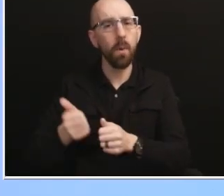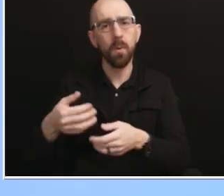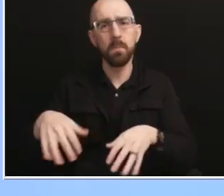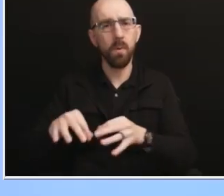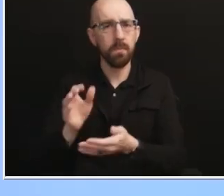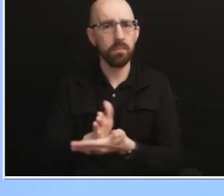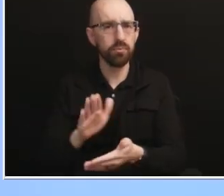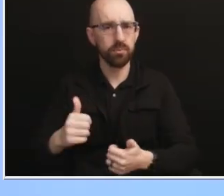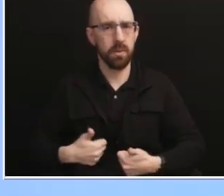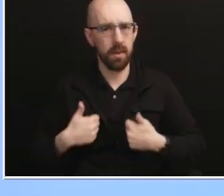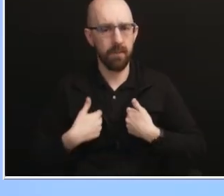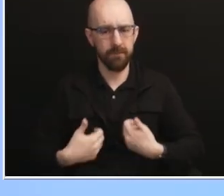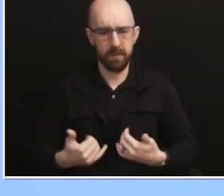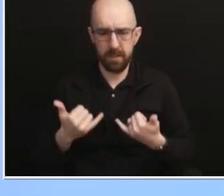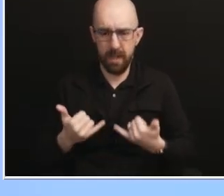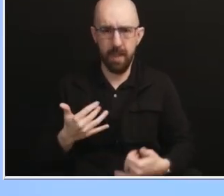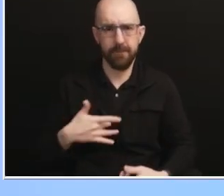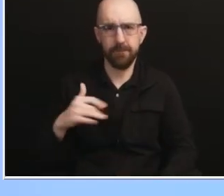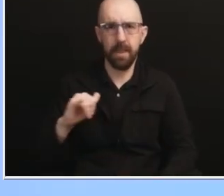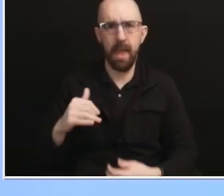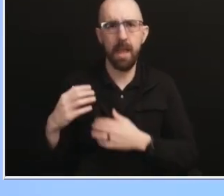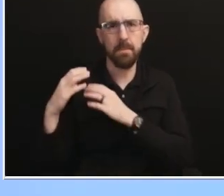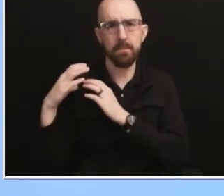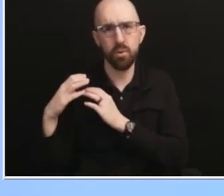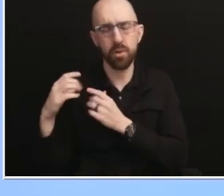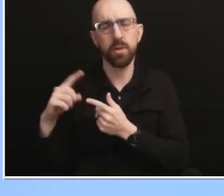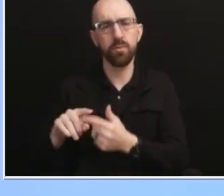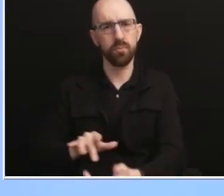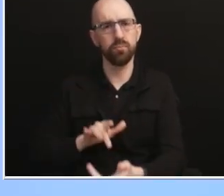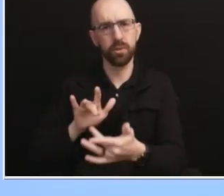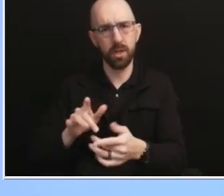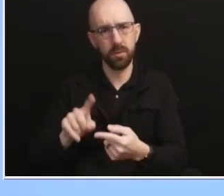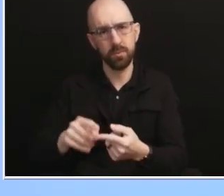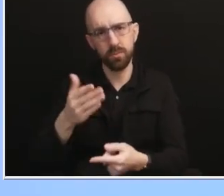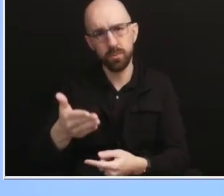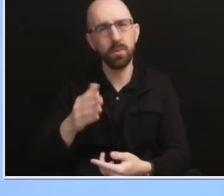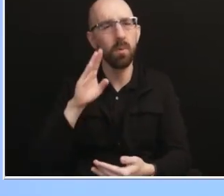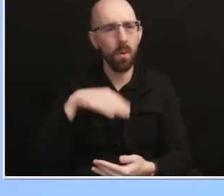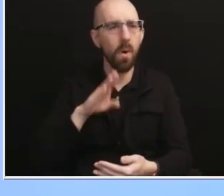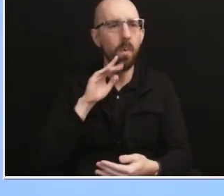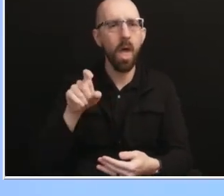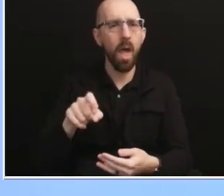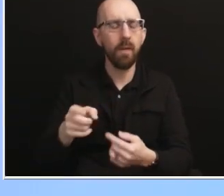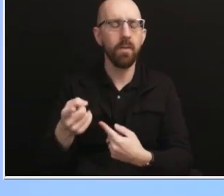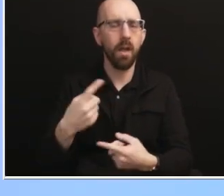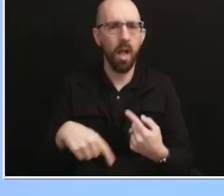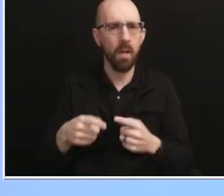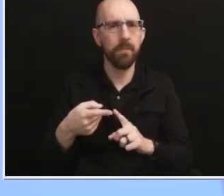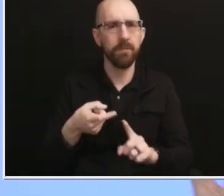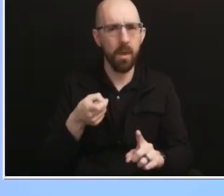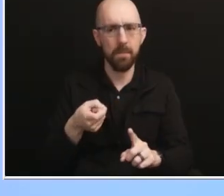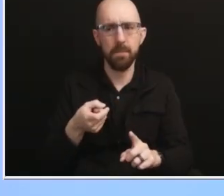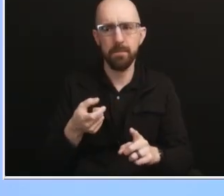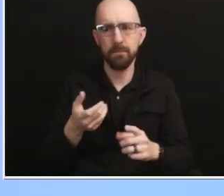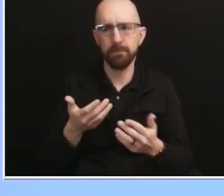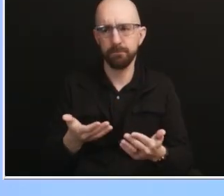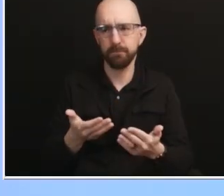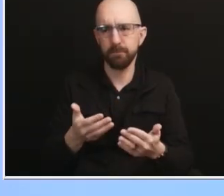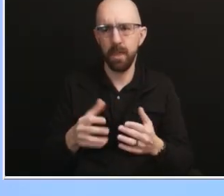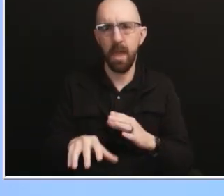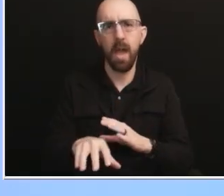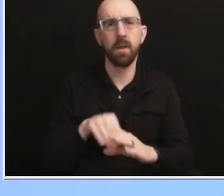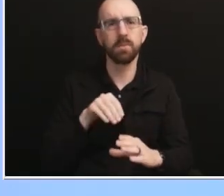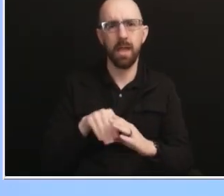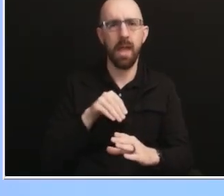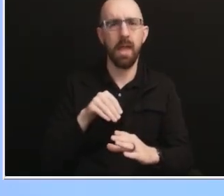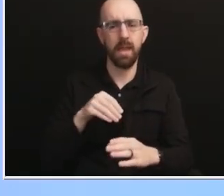now they feel like a burden to reach out to you. So know that it's going to have to come from outside in,